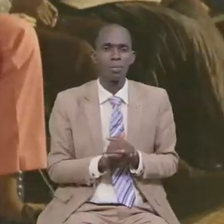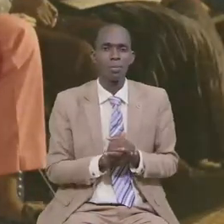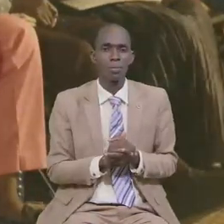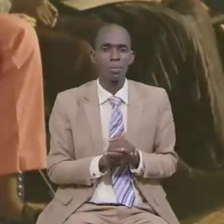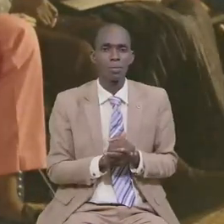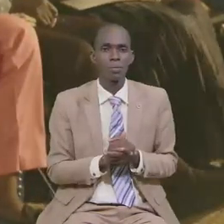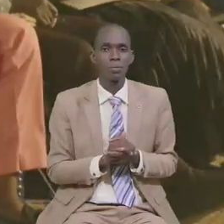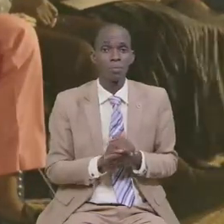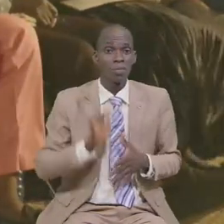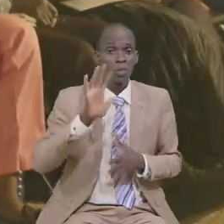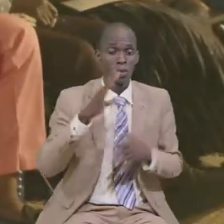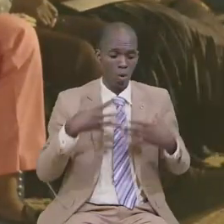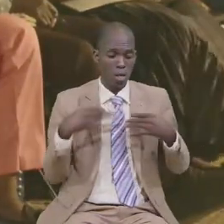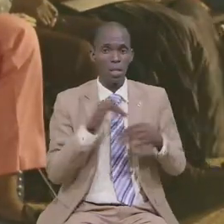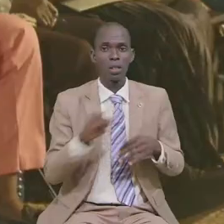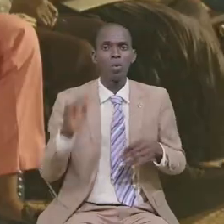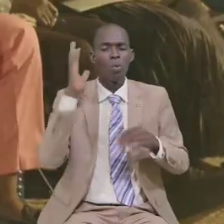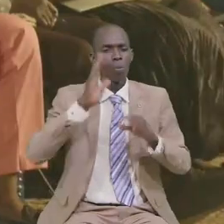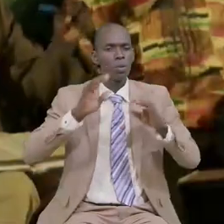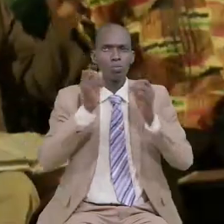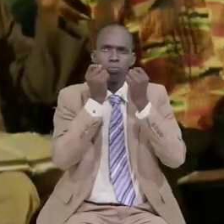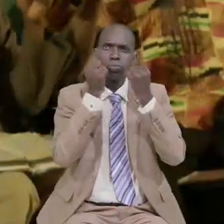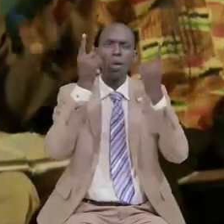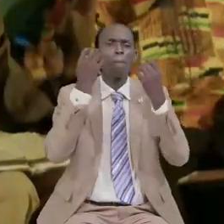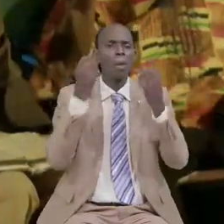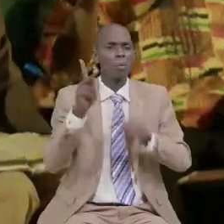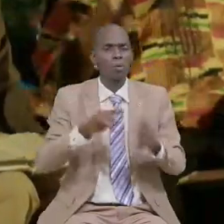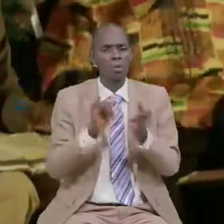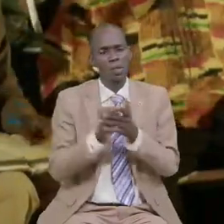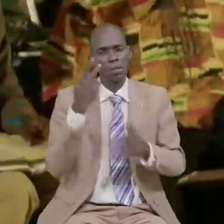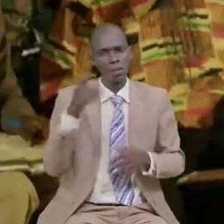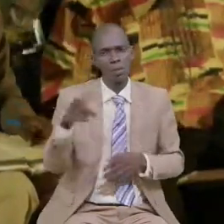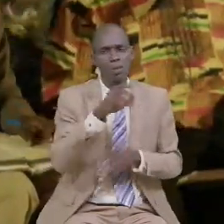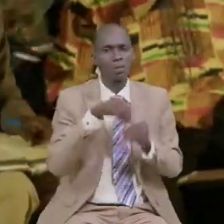Your healing will surprise many people that see you.